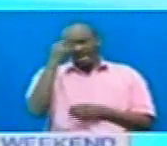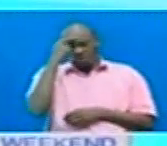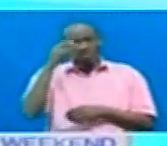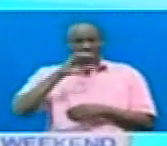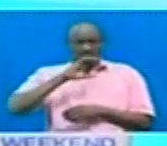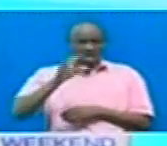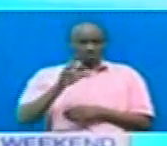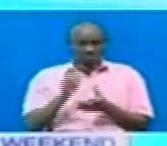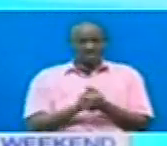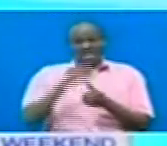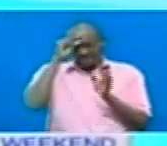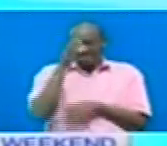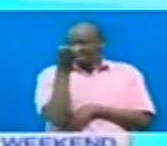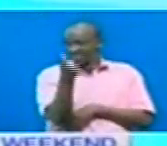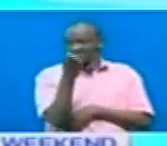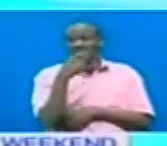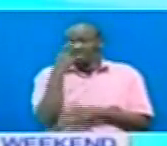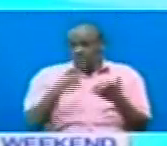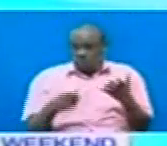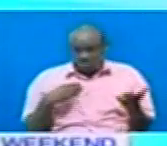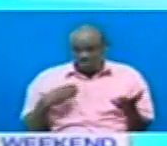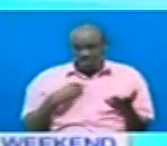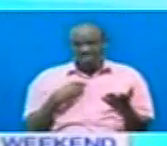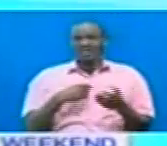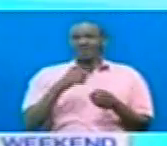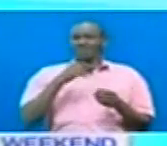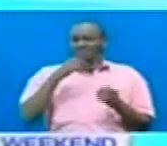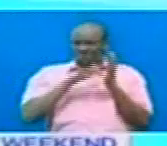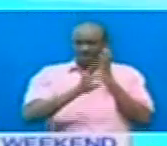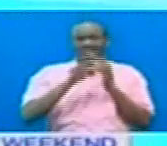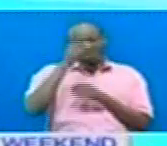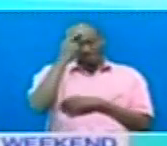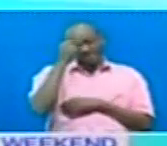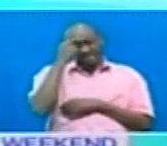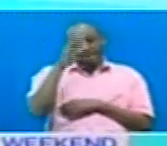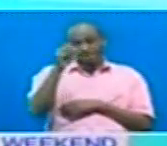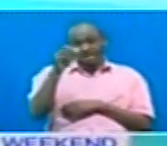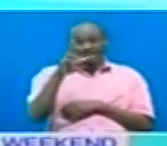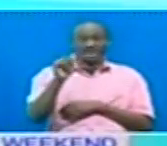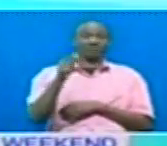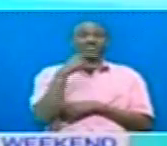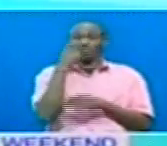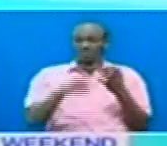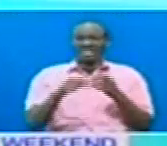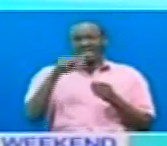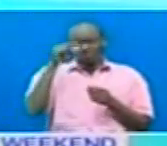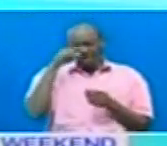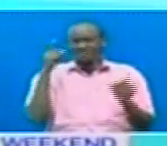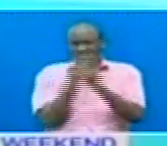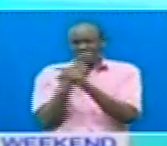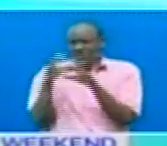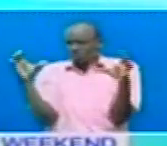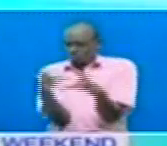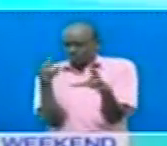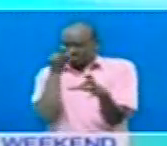the governor there, Samuel Tenai, has raised the red flag over the famous Masai Mara Reserve. Governor Tenai says strong cartels in his